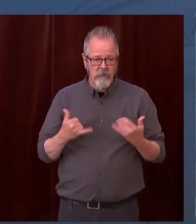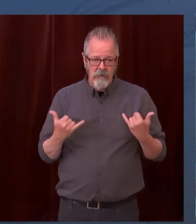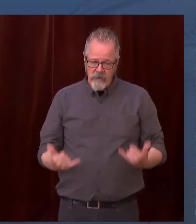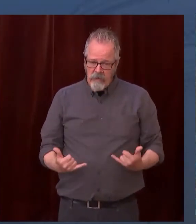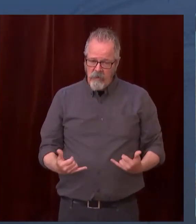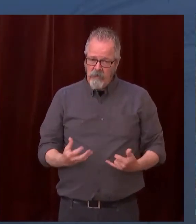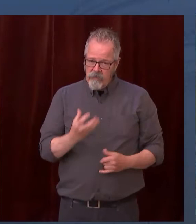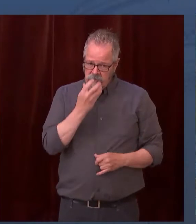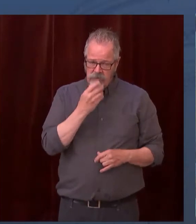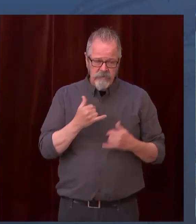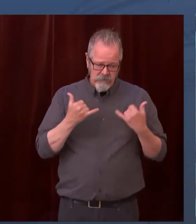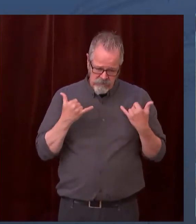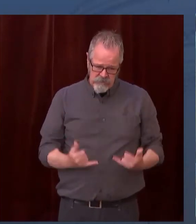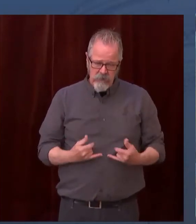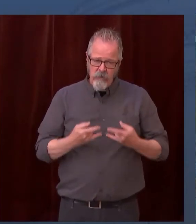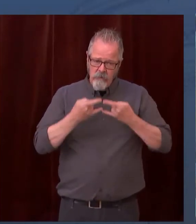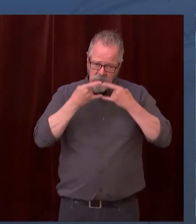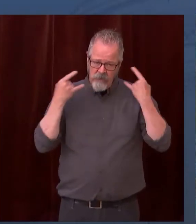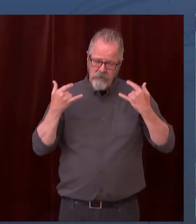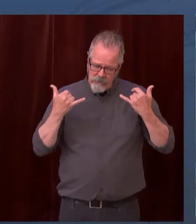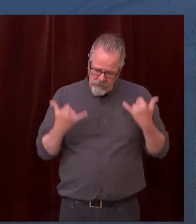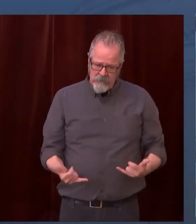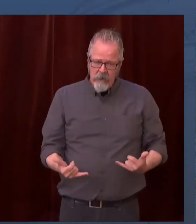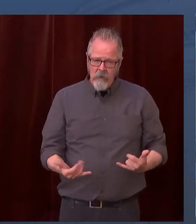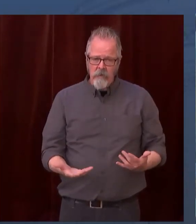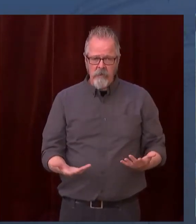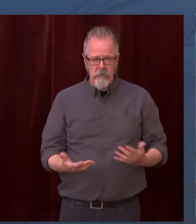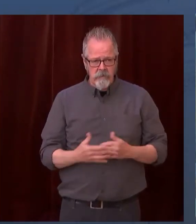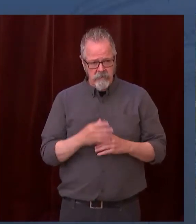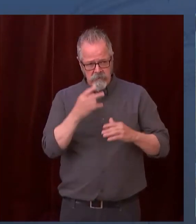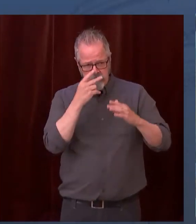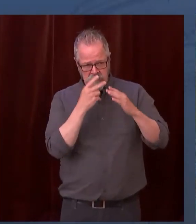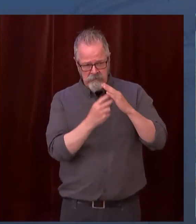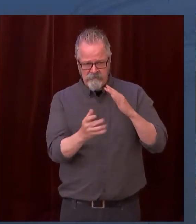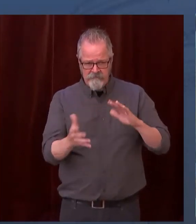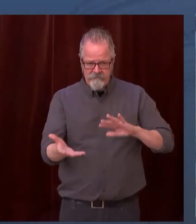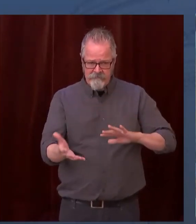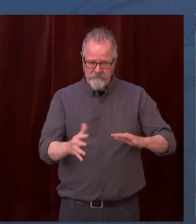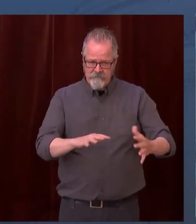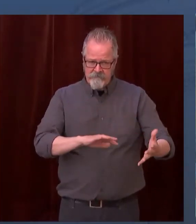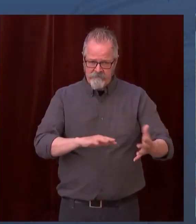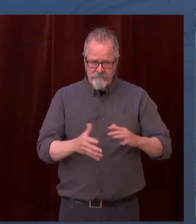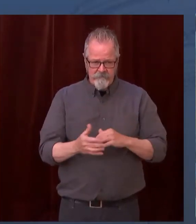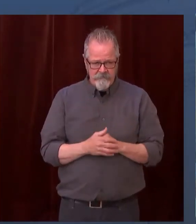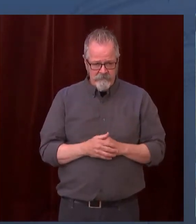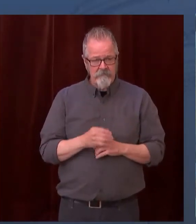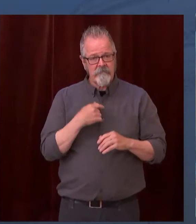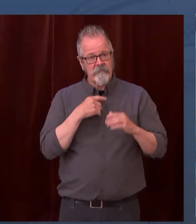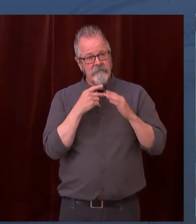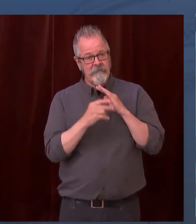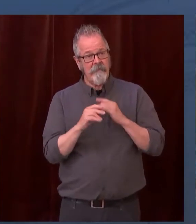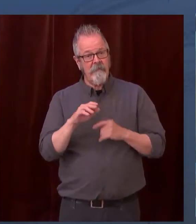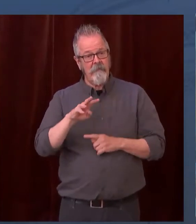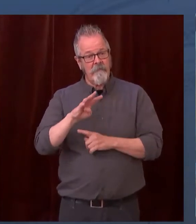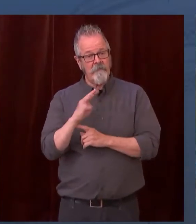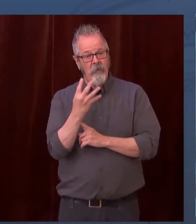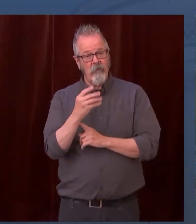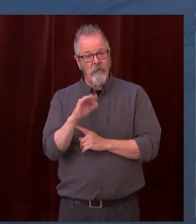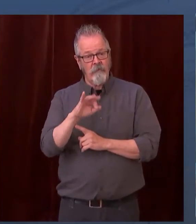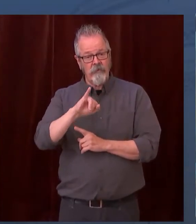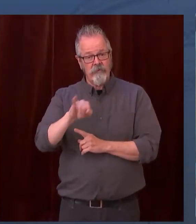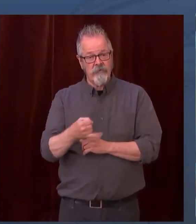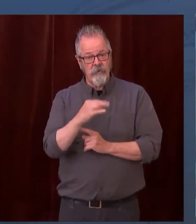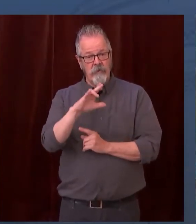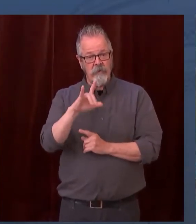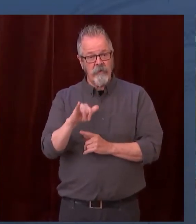it is still safest to stay home, stay local, keep your circle of friends and close contacts small,